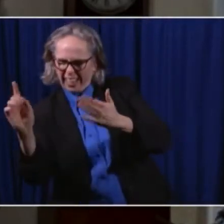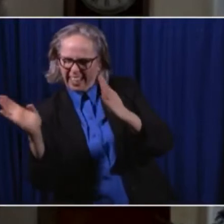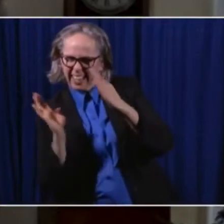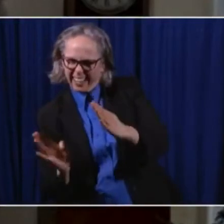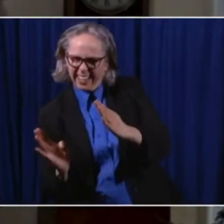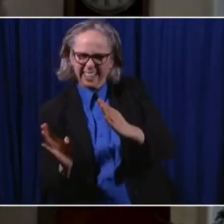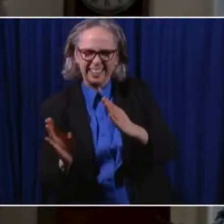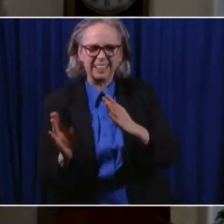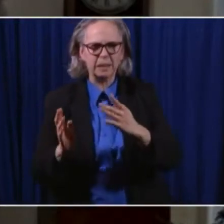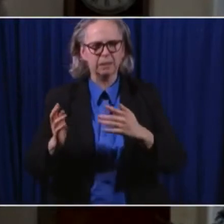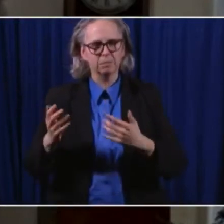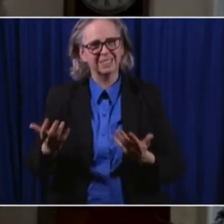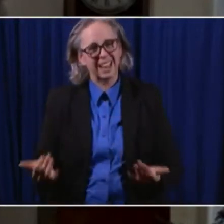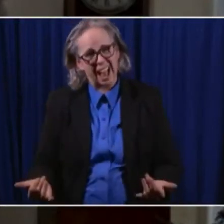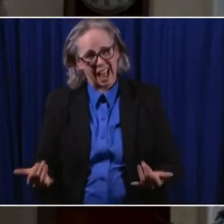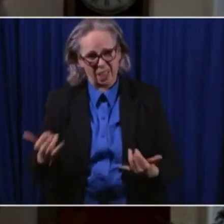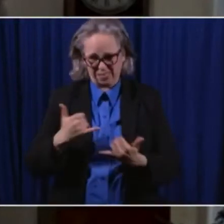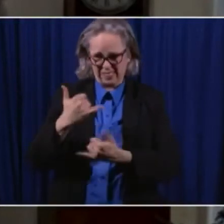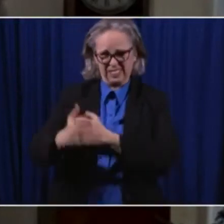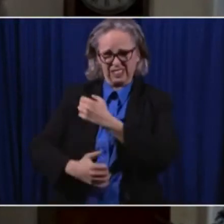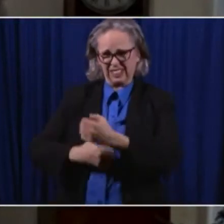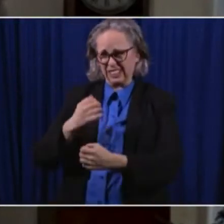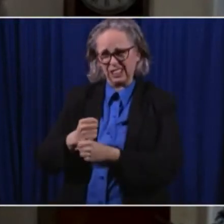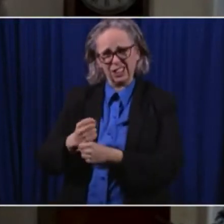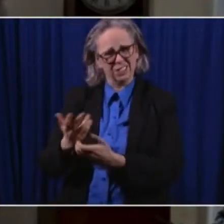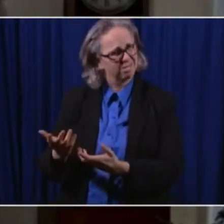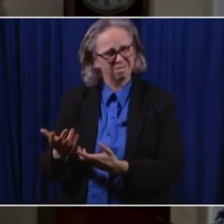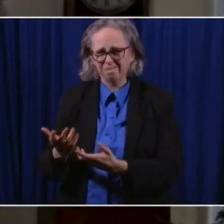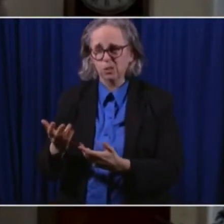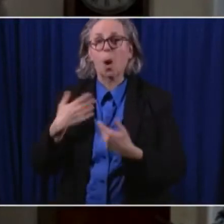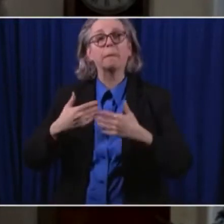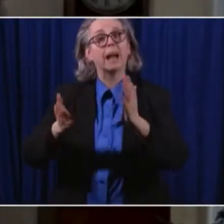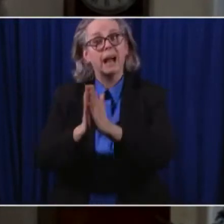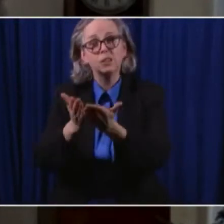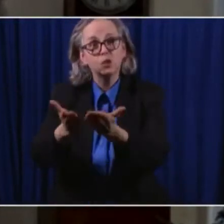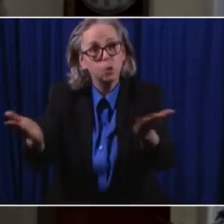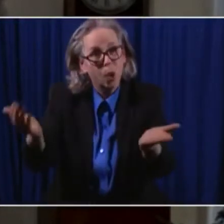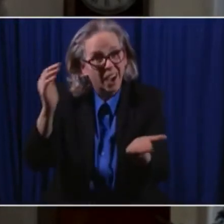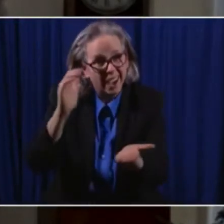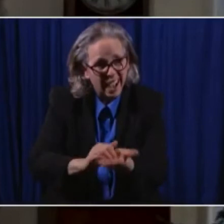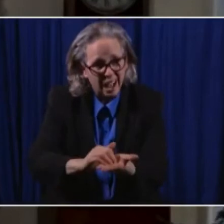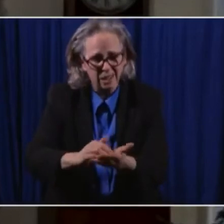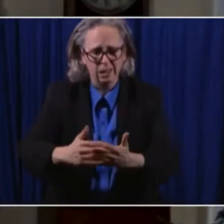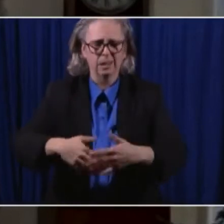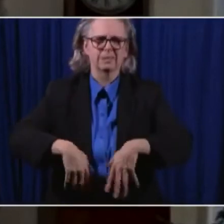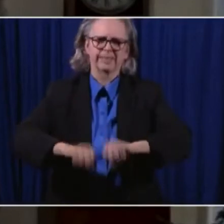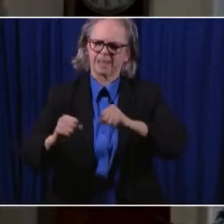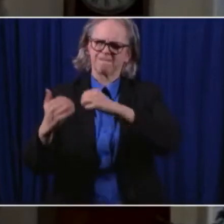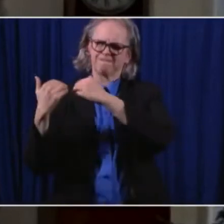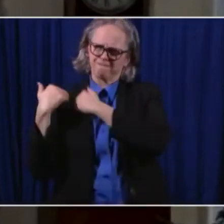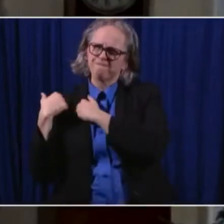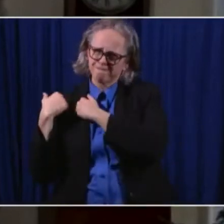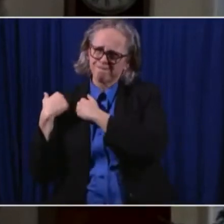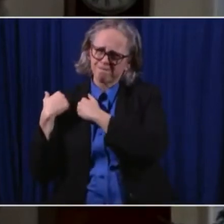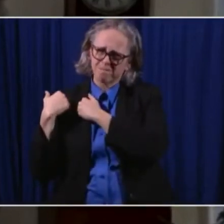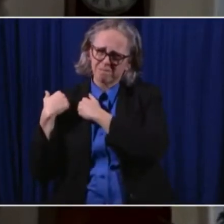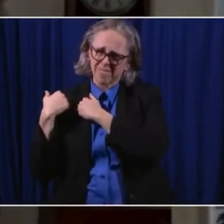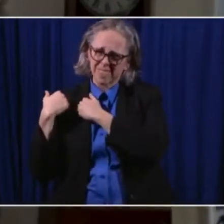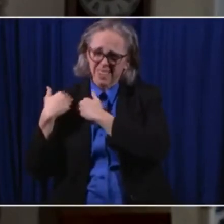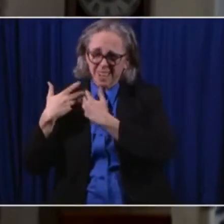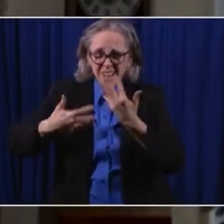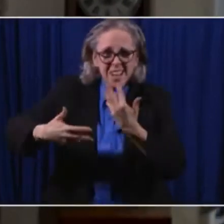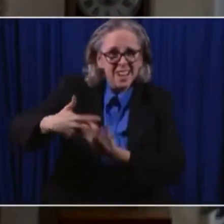asking Ohioans to one more time step up as the vaccines have started coming in. And there's great hope. We also know